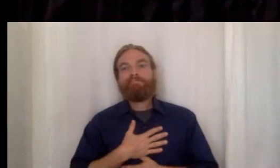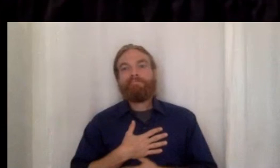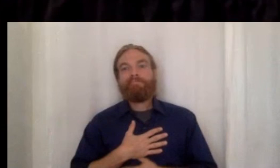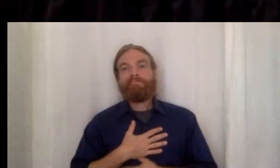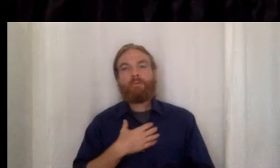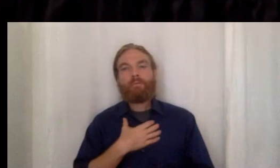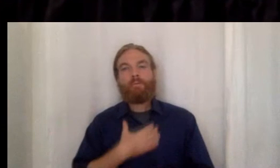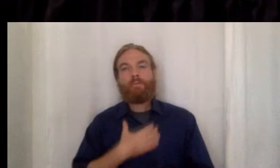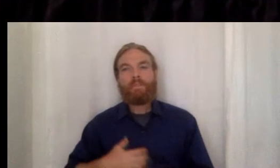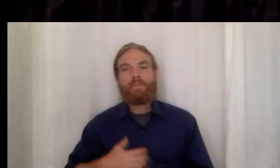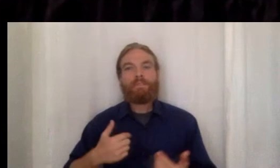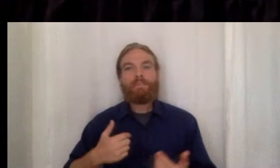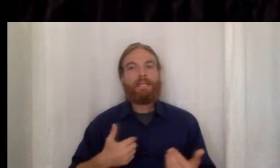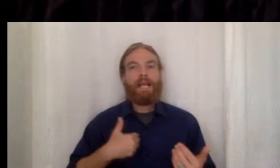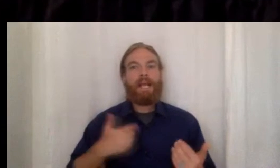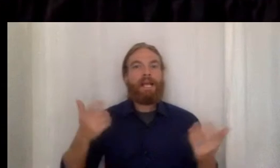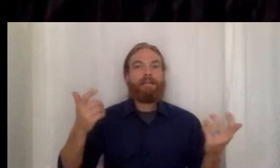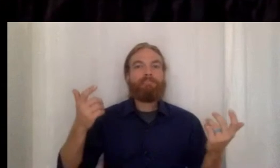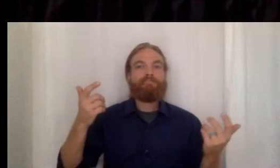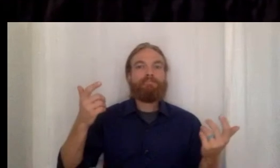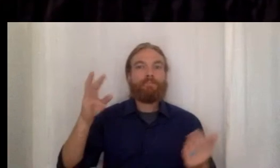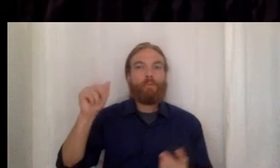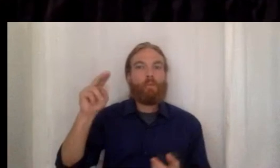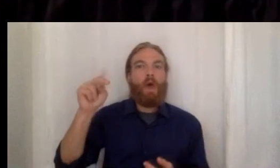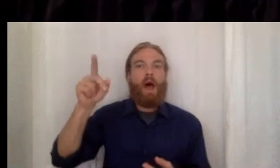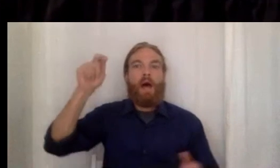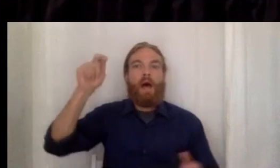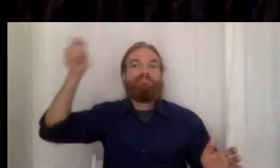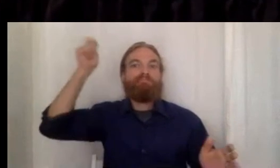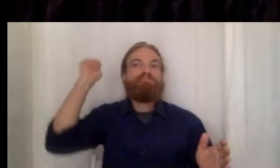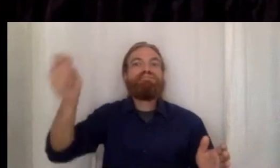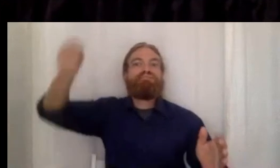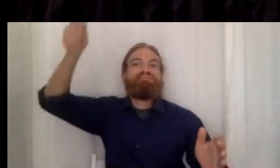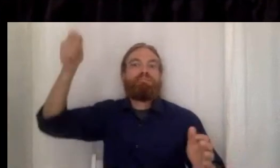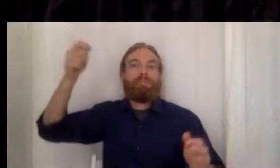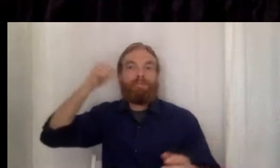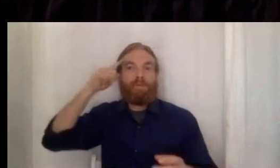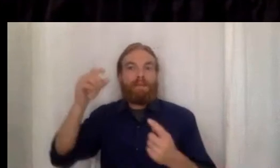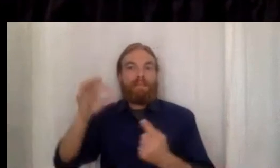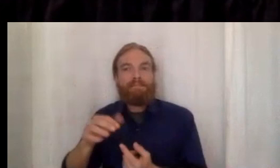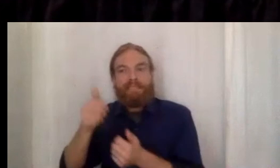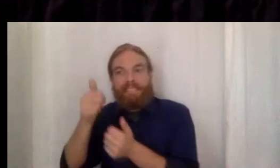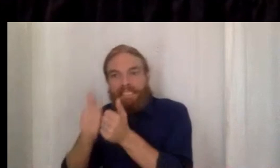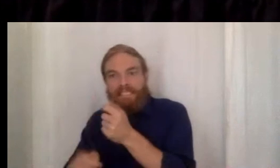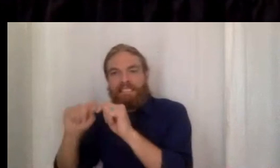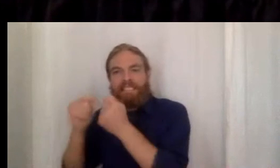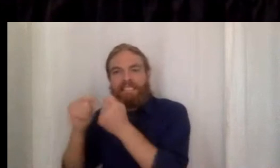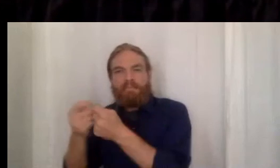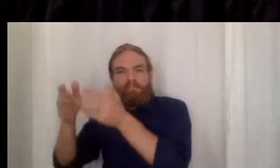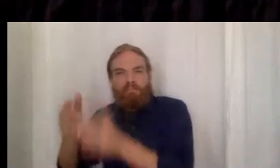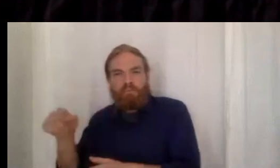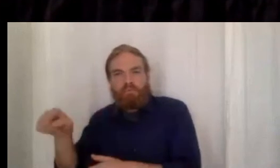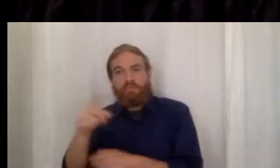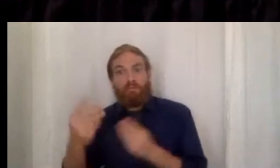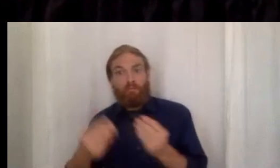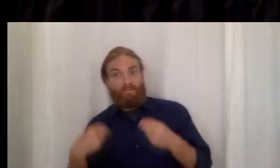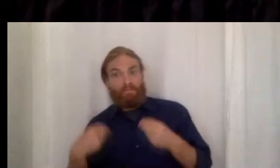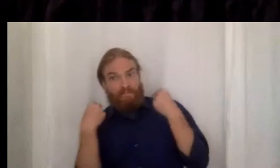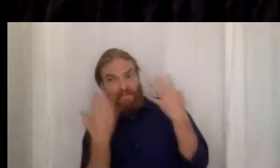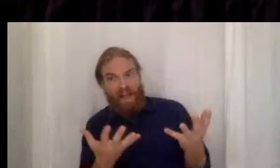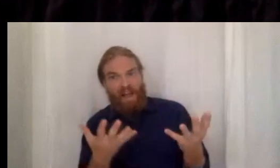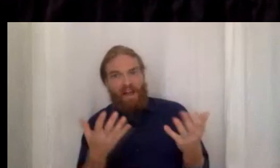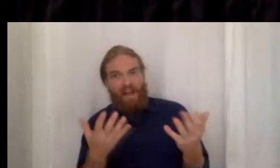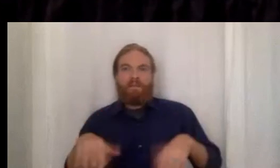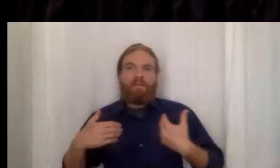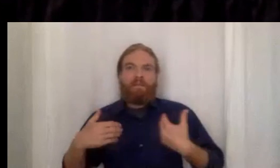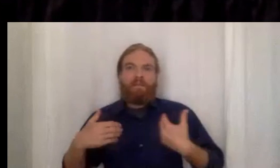for each team member and to provide them resilience and rest and rejuvenation.